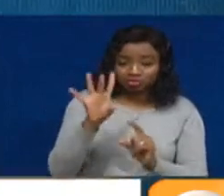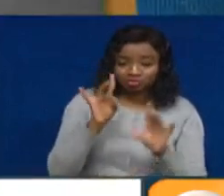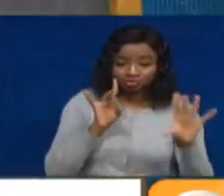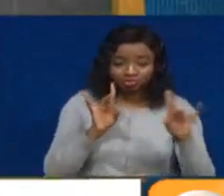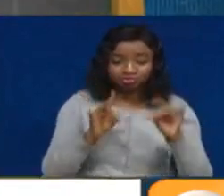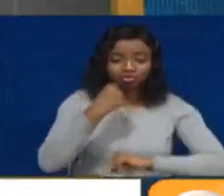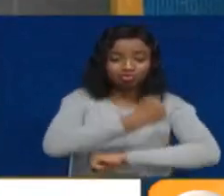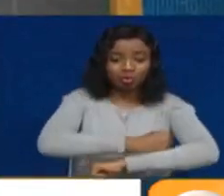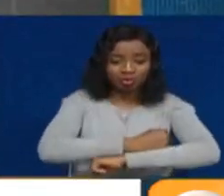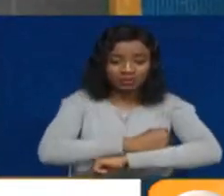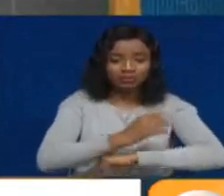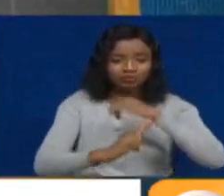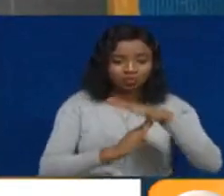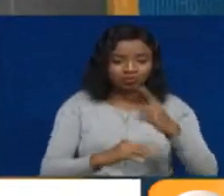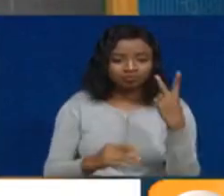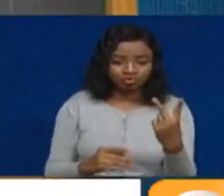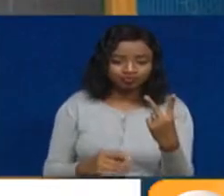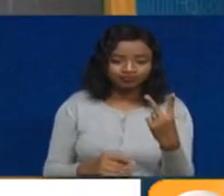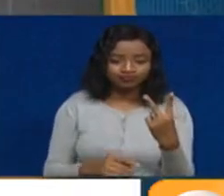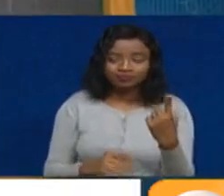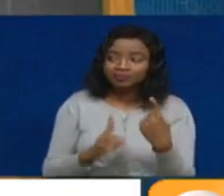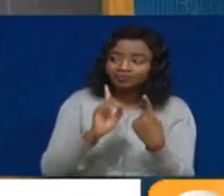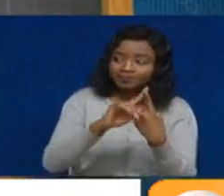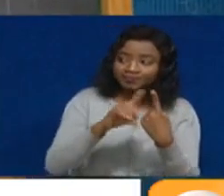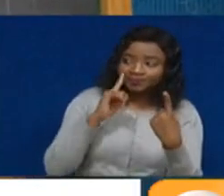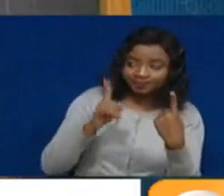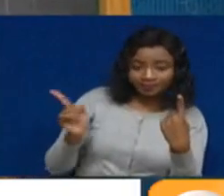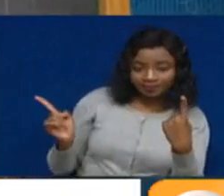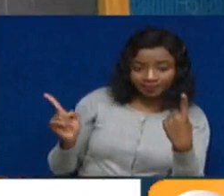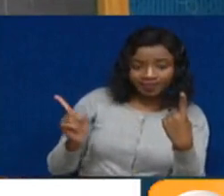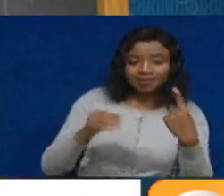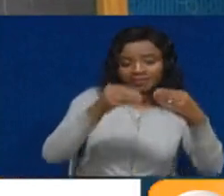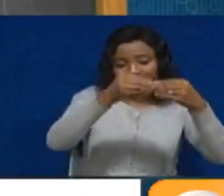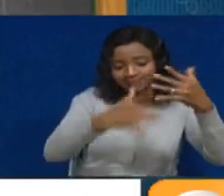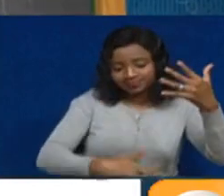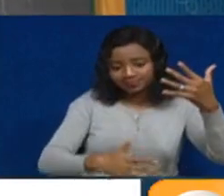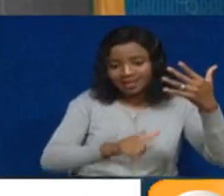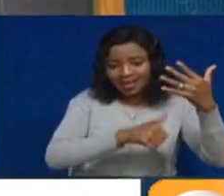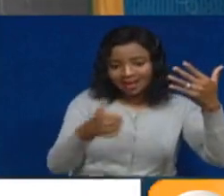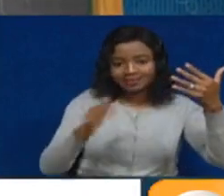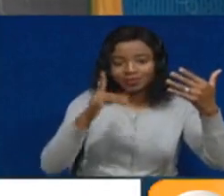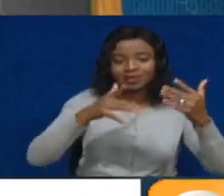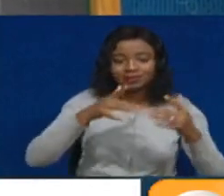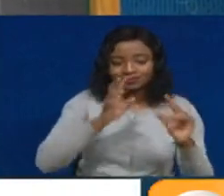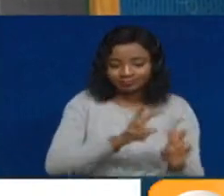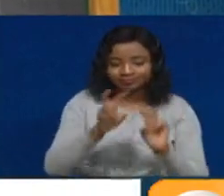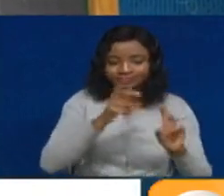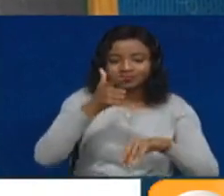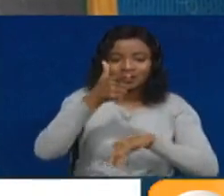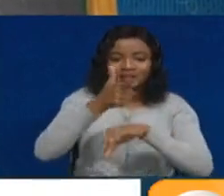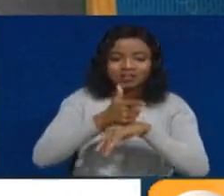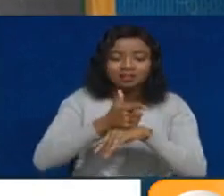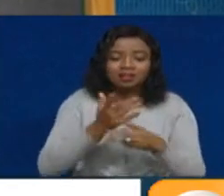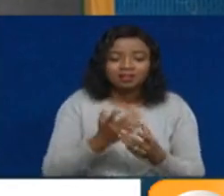have been selected as principal schools. Students from Kipkuror Mixed, Kiwandani, Bishop Baldacchino, Kurungurik and